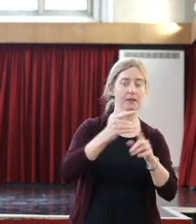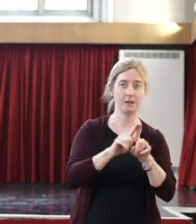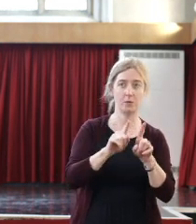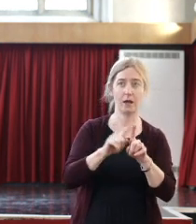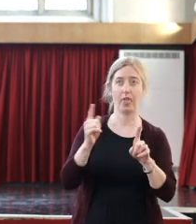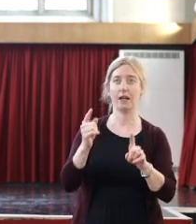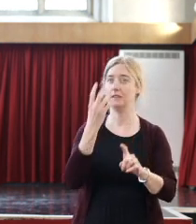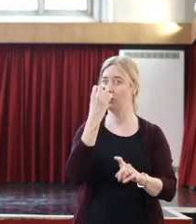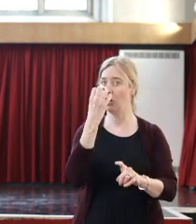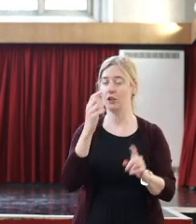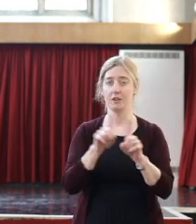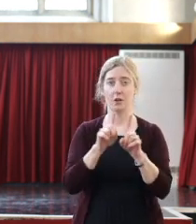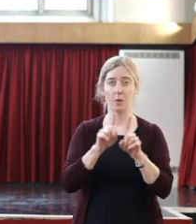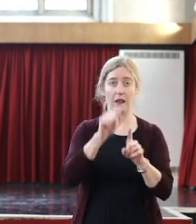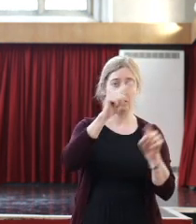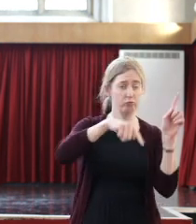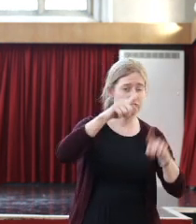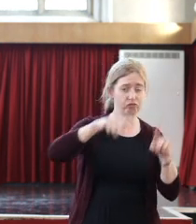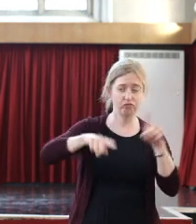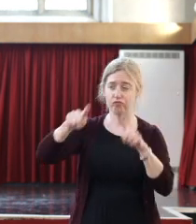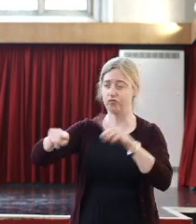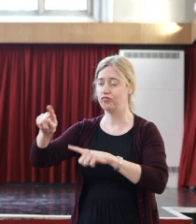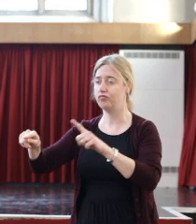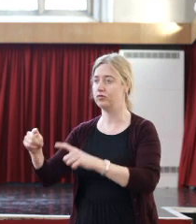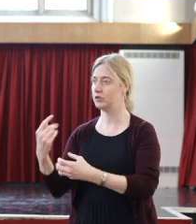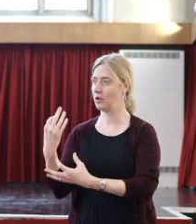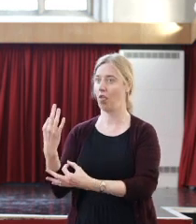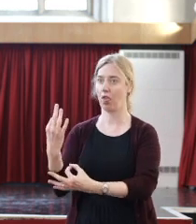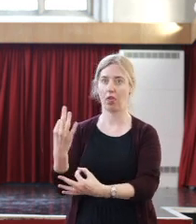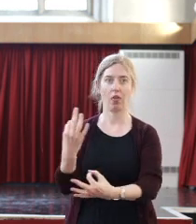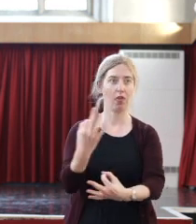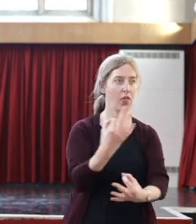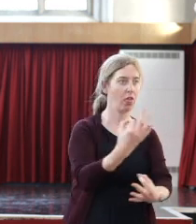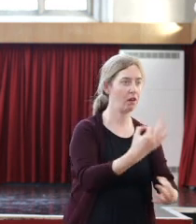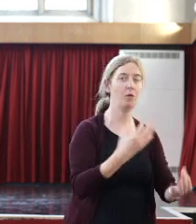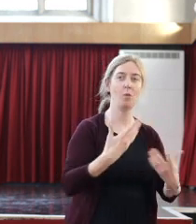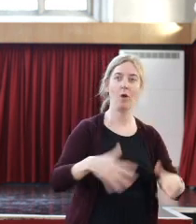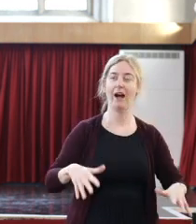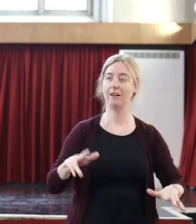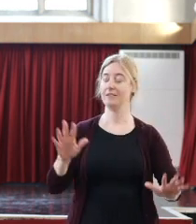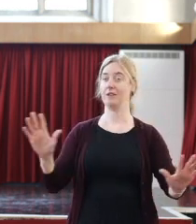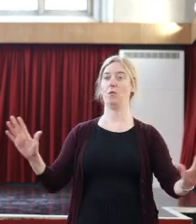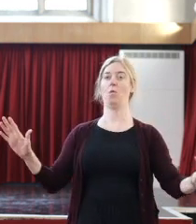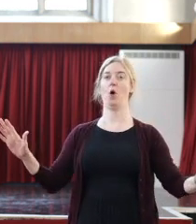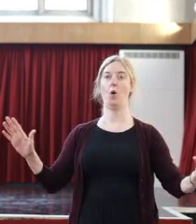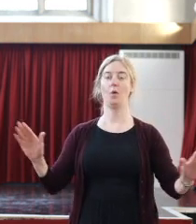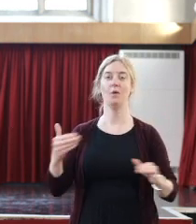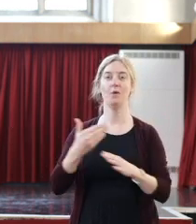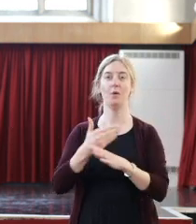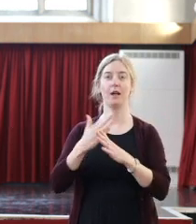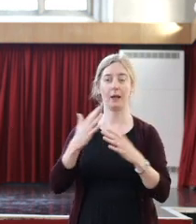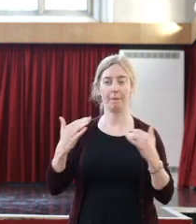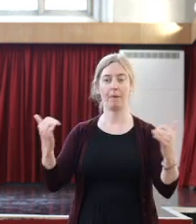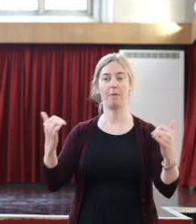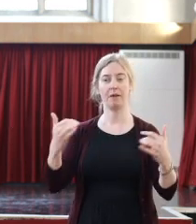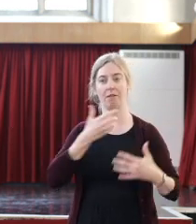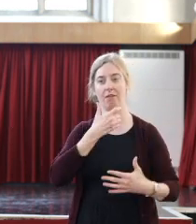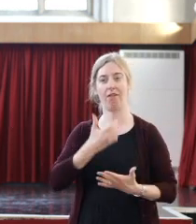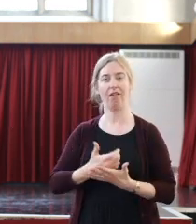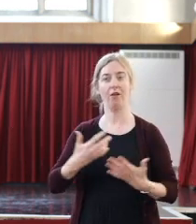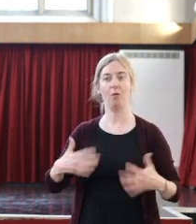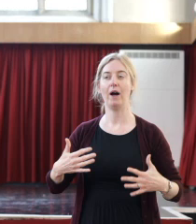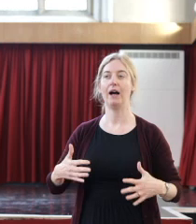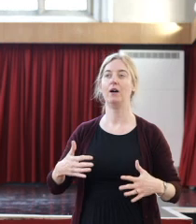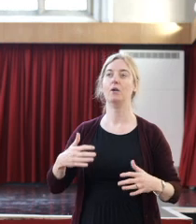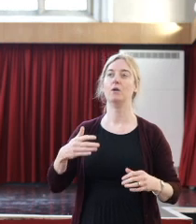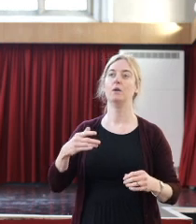circus performance as well. And it was a chance for students to get a handle on what it is to work in the public realm. What's